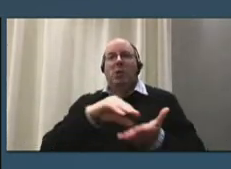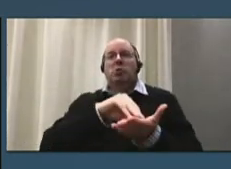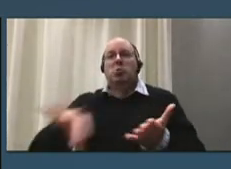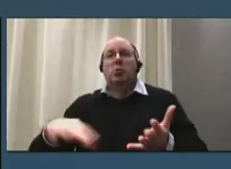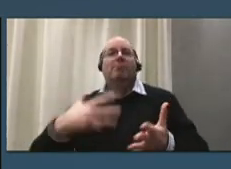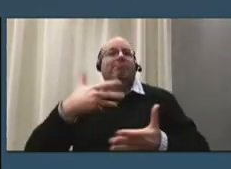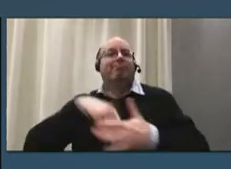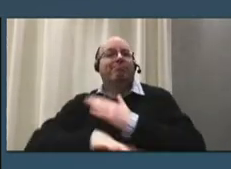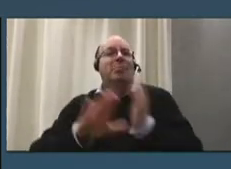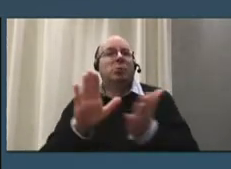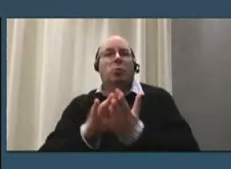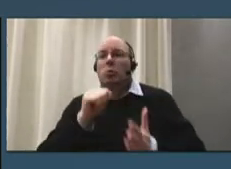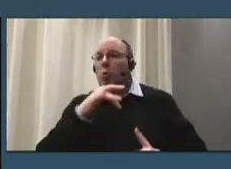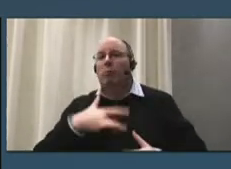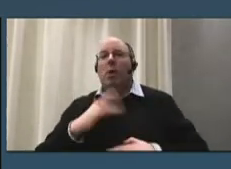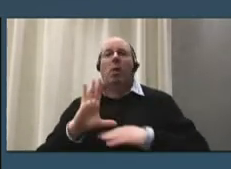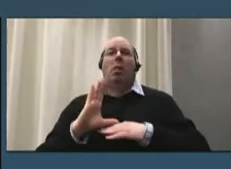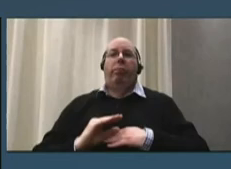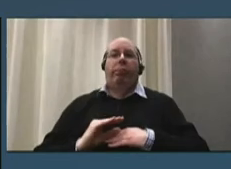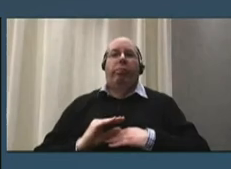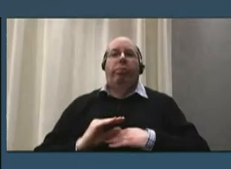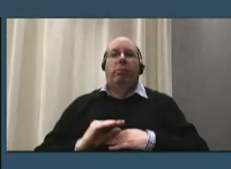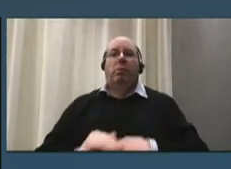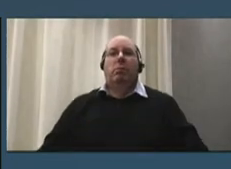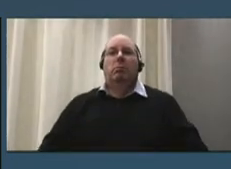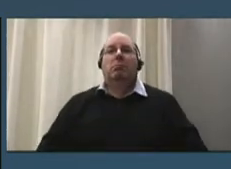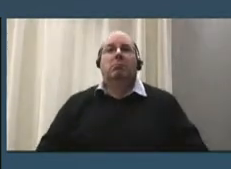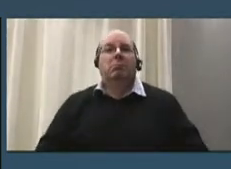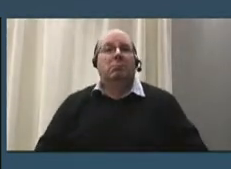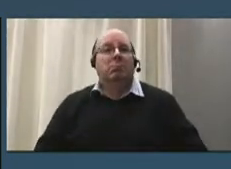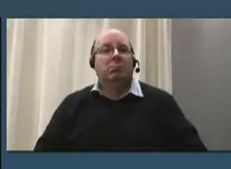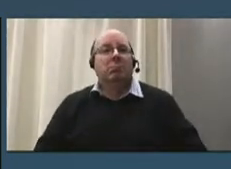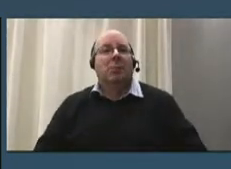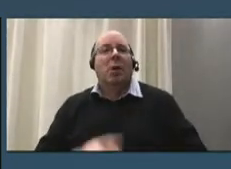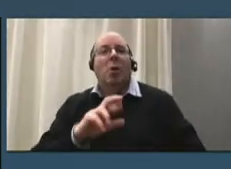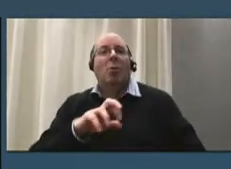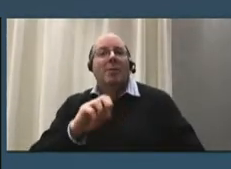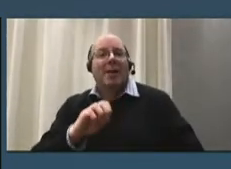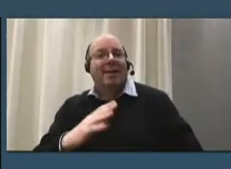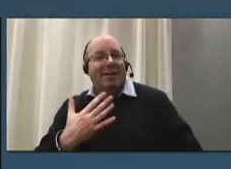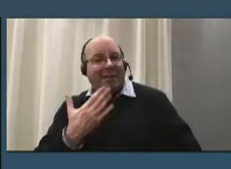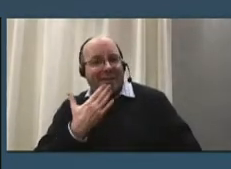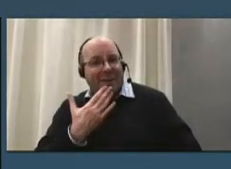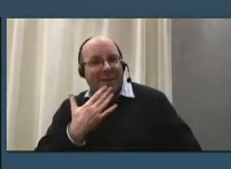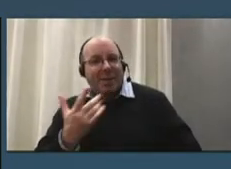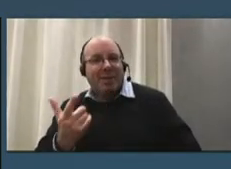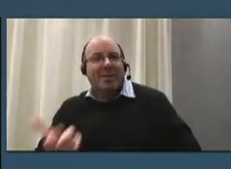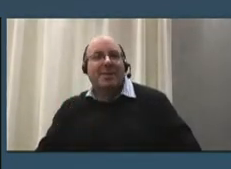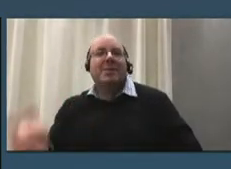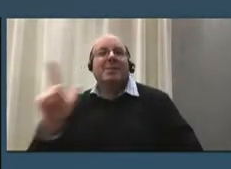Renee. Of course, and thank you. I'm going to pass it over to Ravon now.